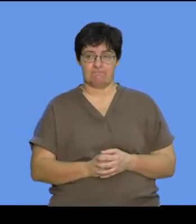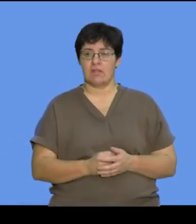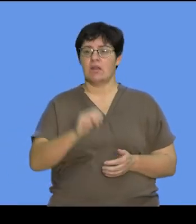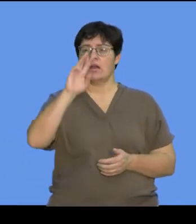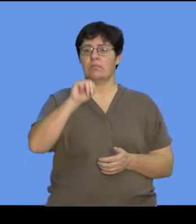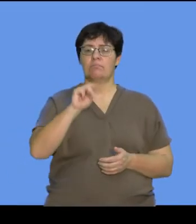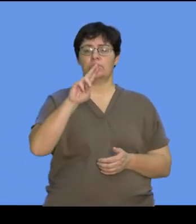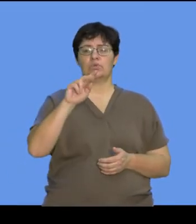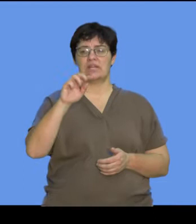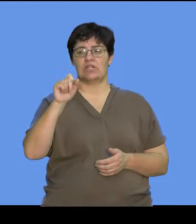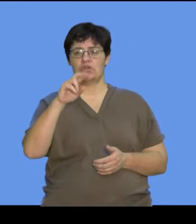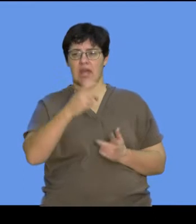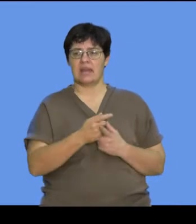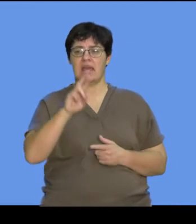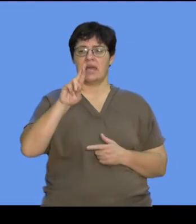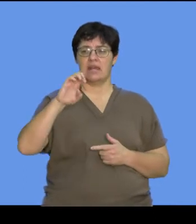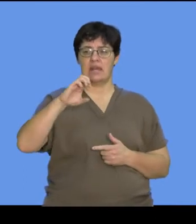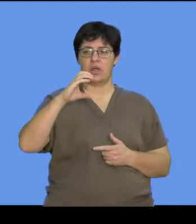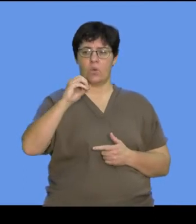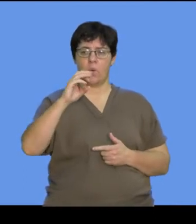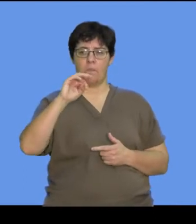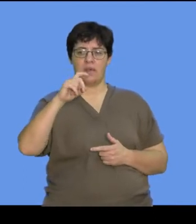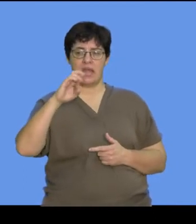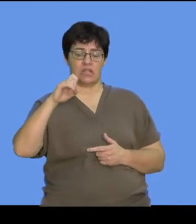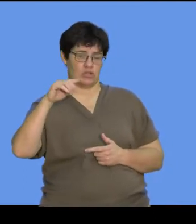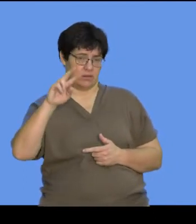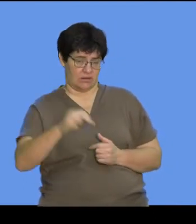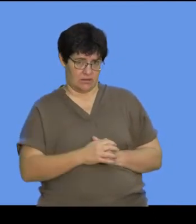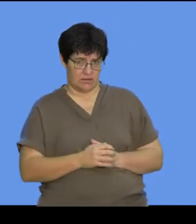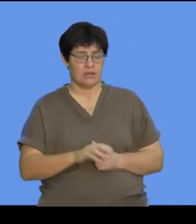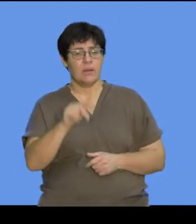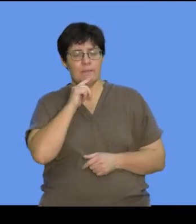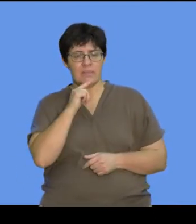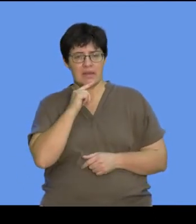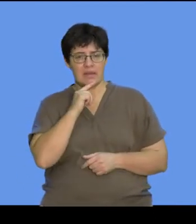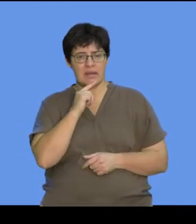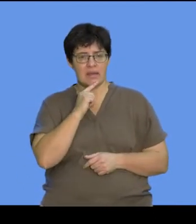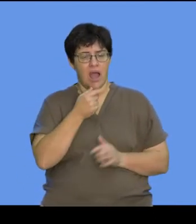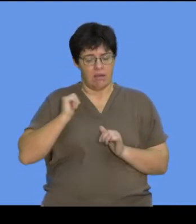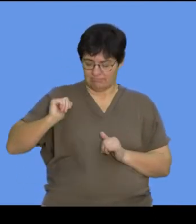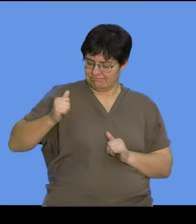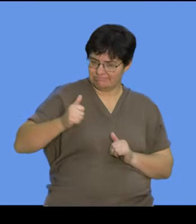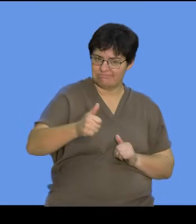Mutations and recombination. DNA plays a role in the evolution of a species. Chromosomal